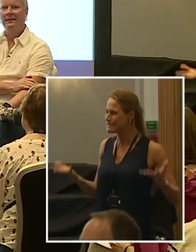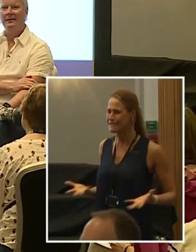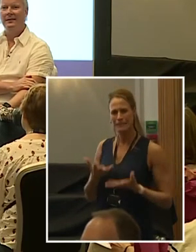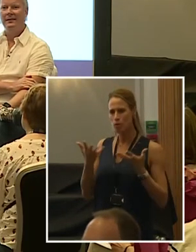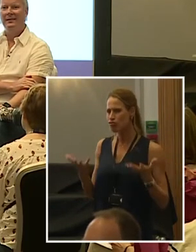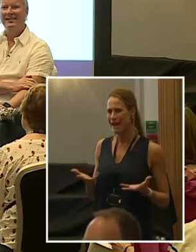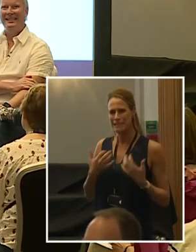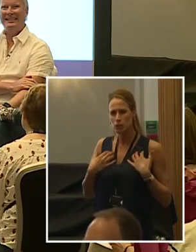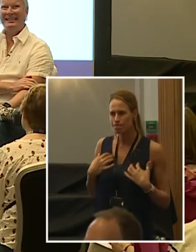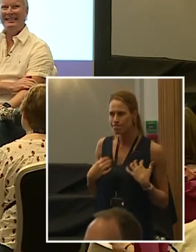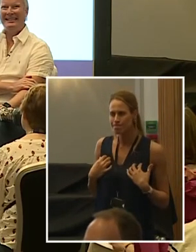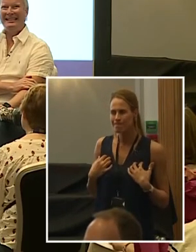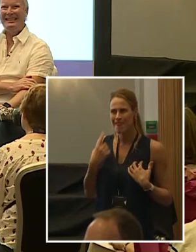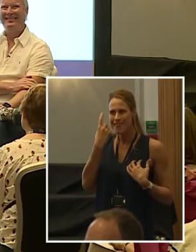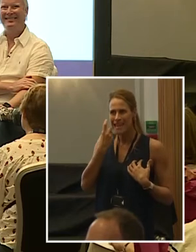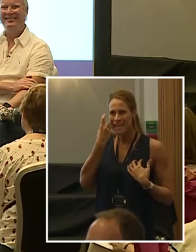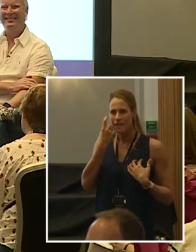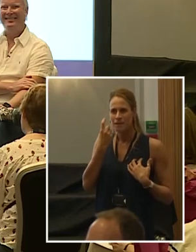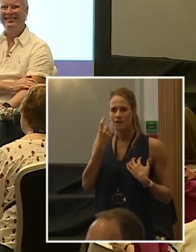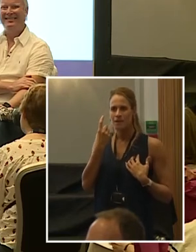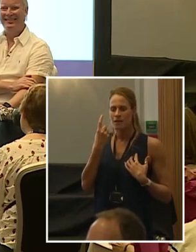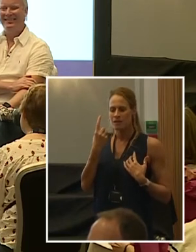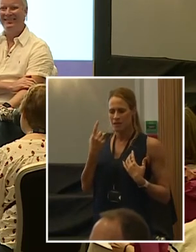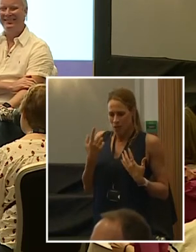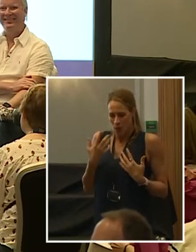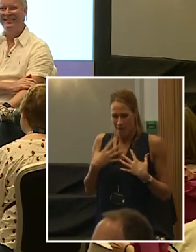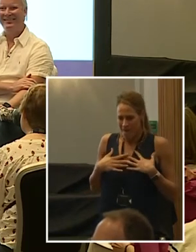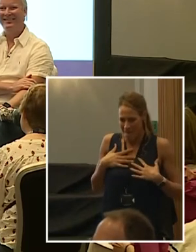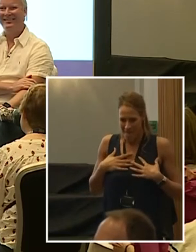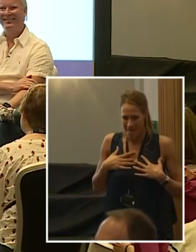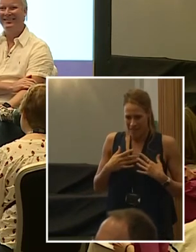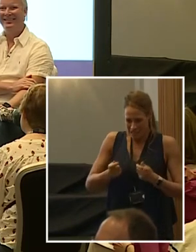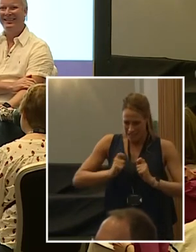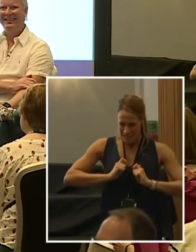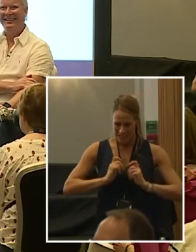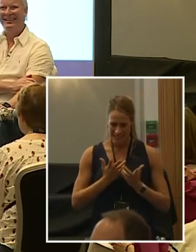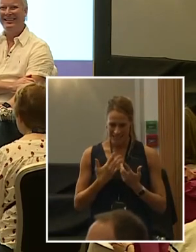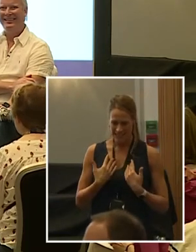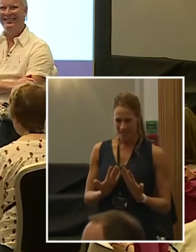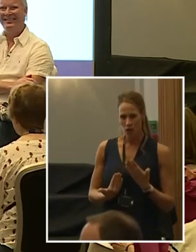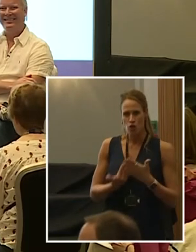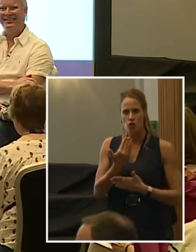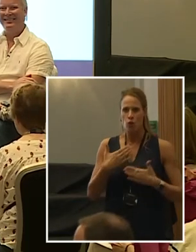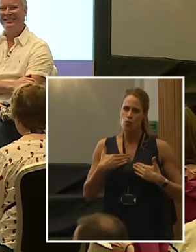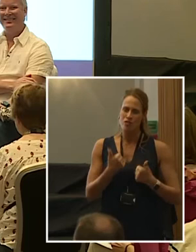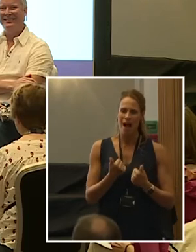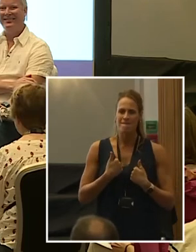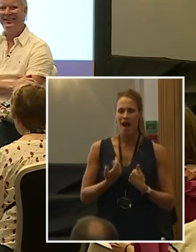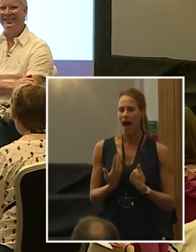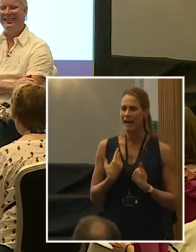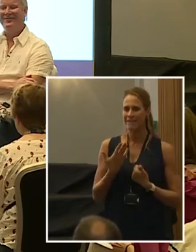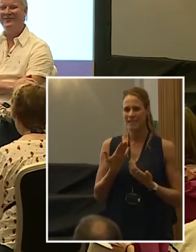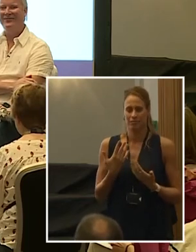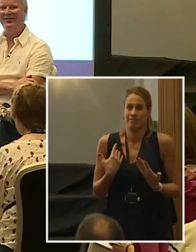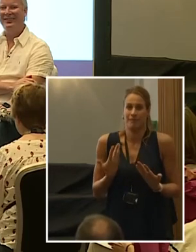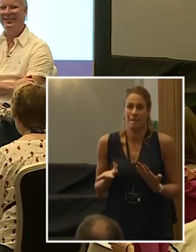thinking, yes, you know, this disease is going to go away, like, you know, getting that car and getting back to some kind of normality, whatever that is in these